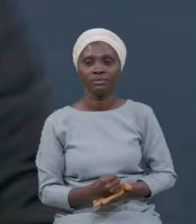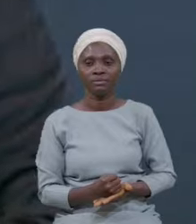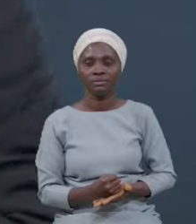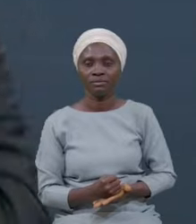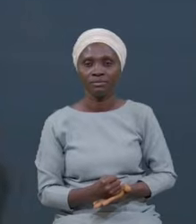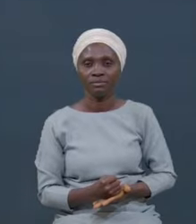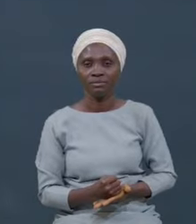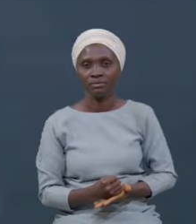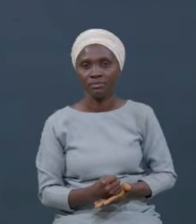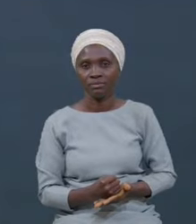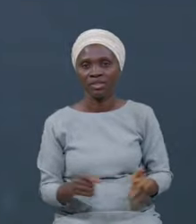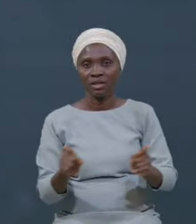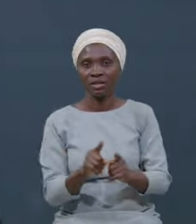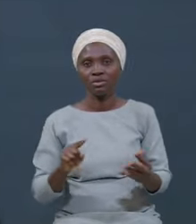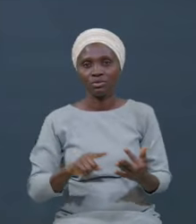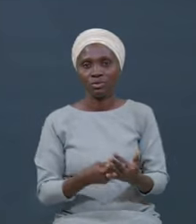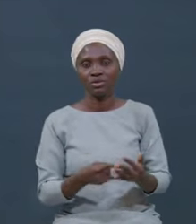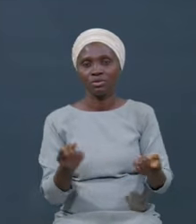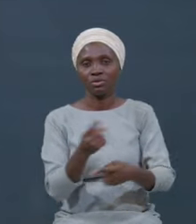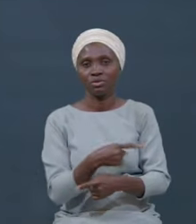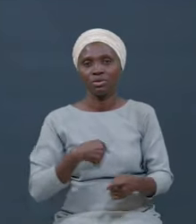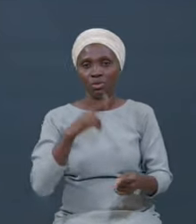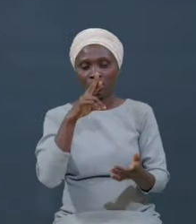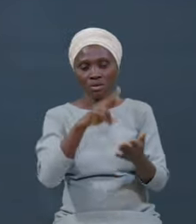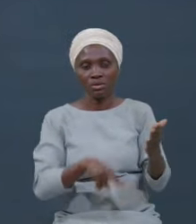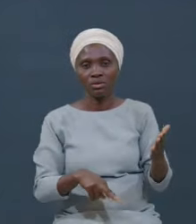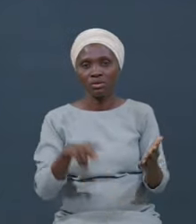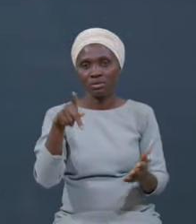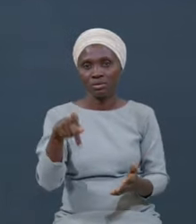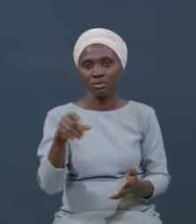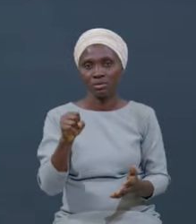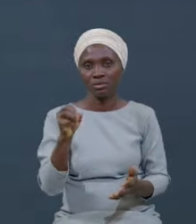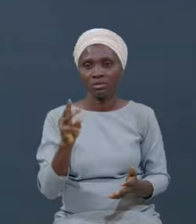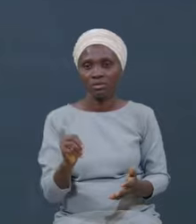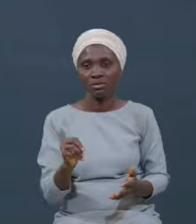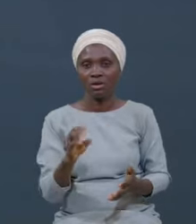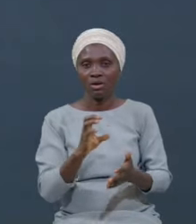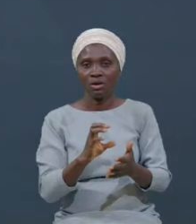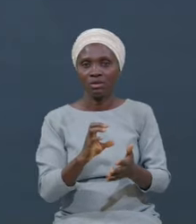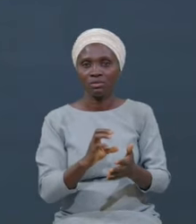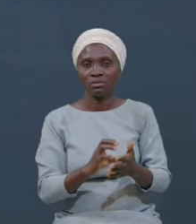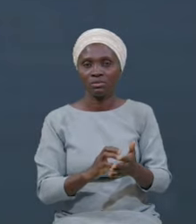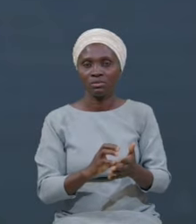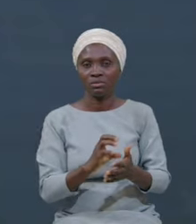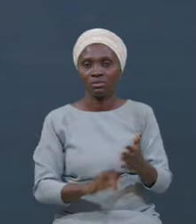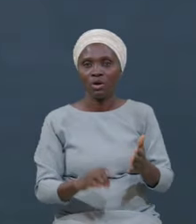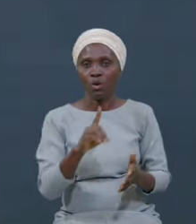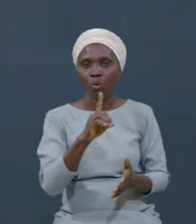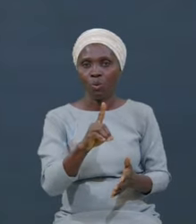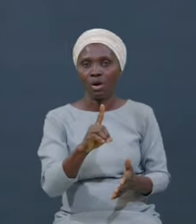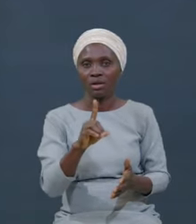at Psalm 110. We're looking at verse 3.